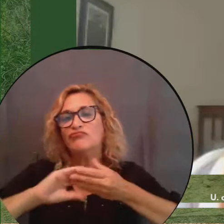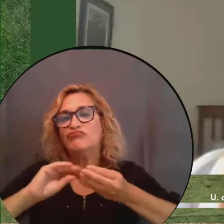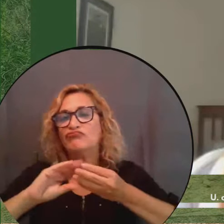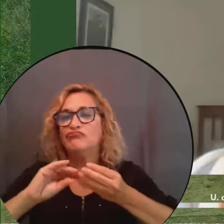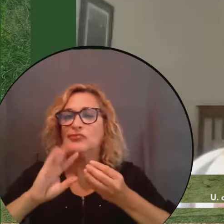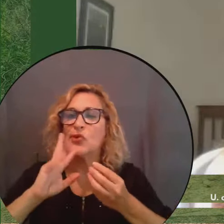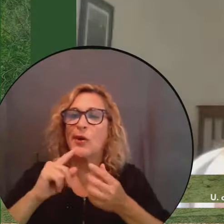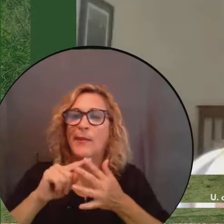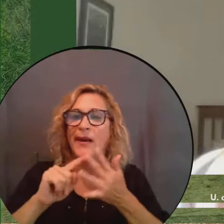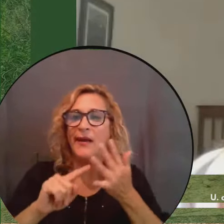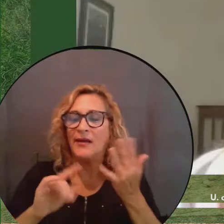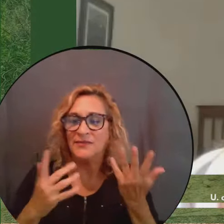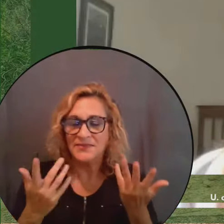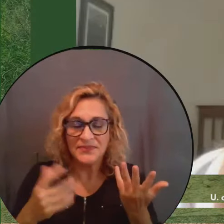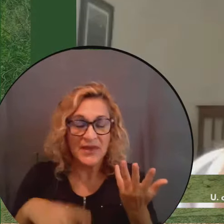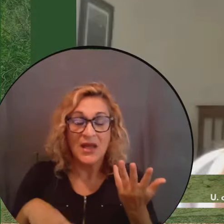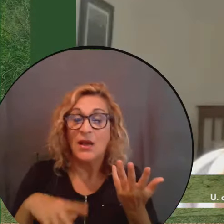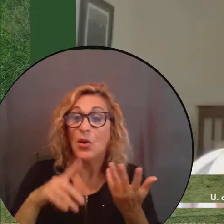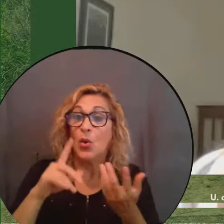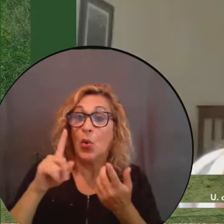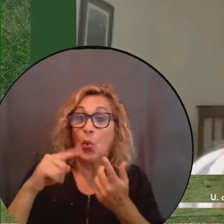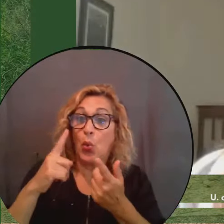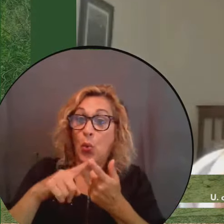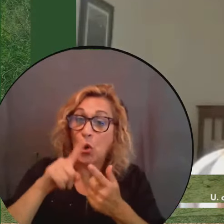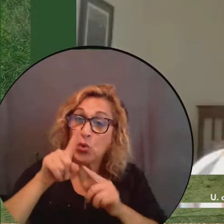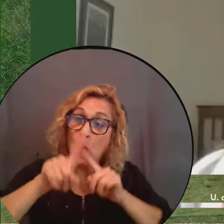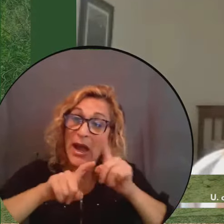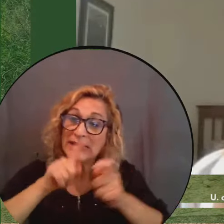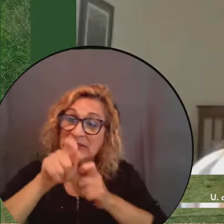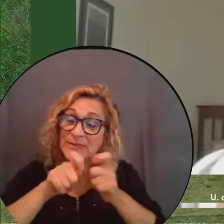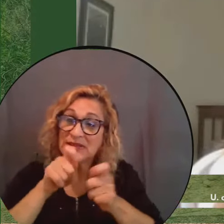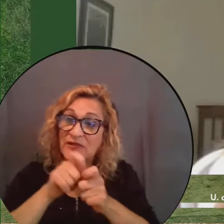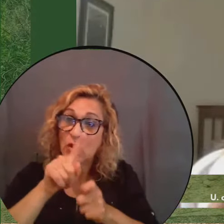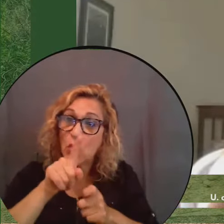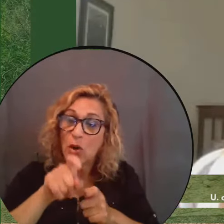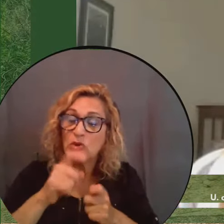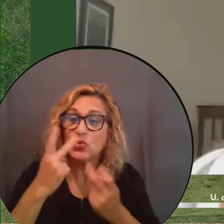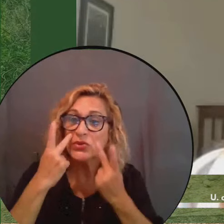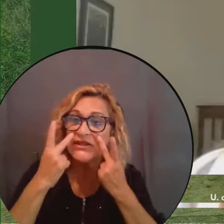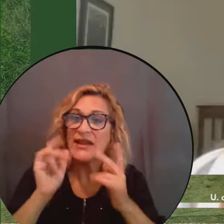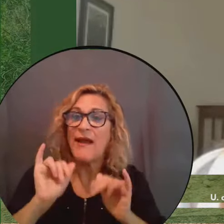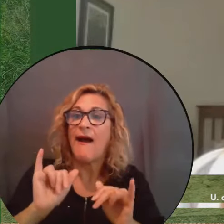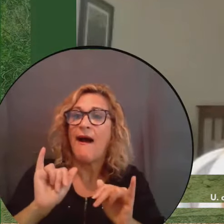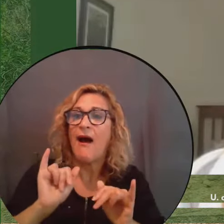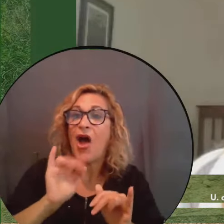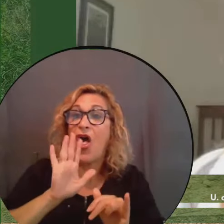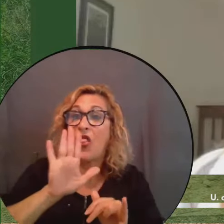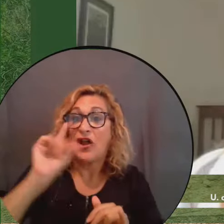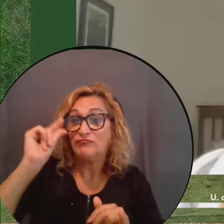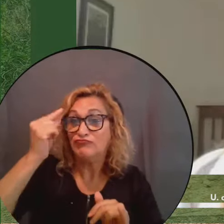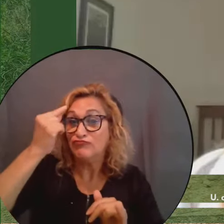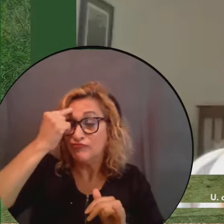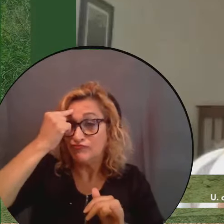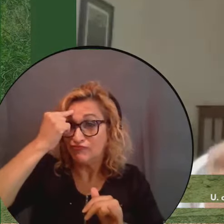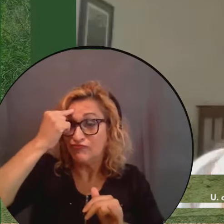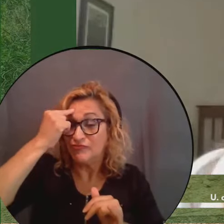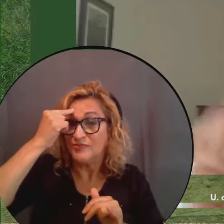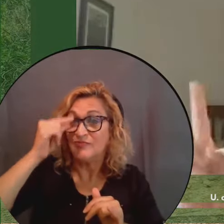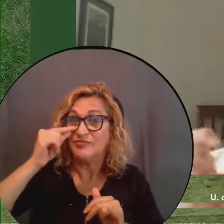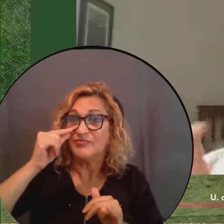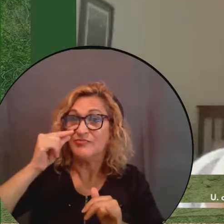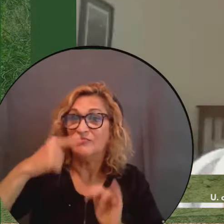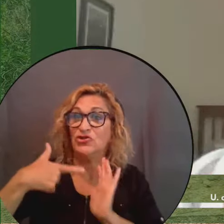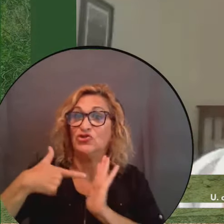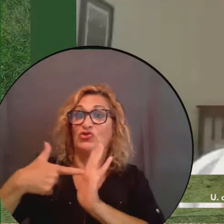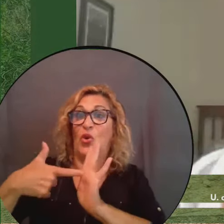and asking very specific questions that you sort of see that the prosecutor's cases are sort of very weak, not